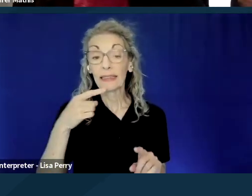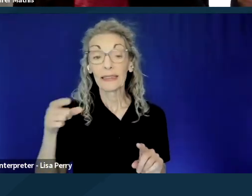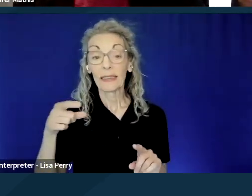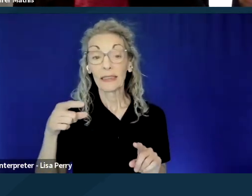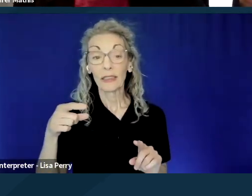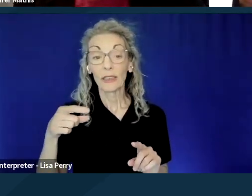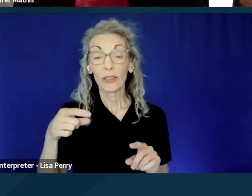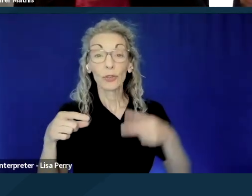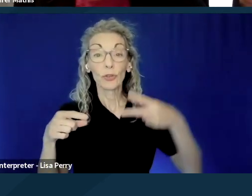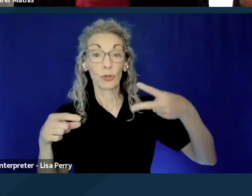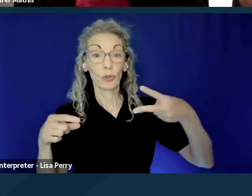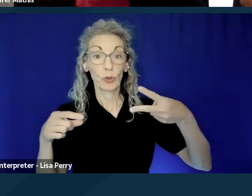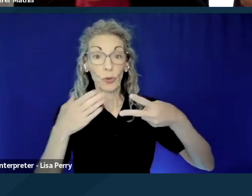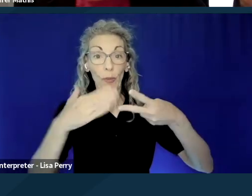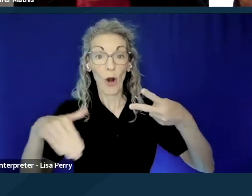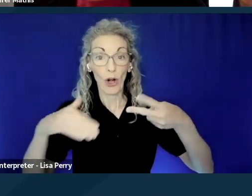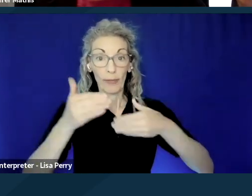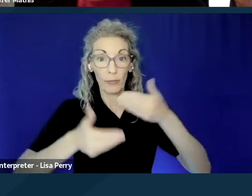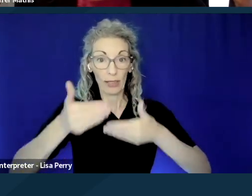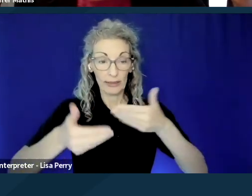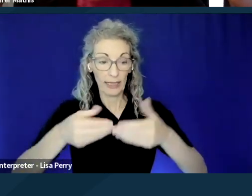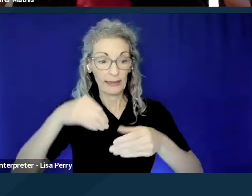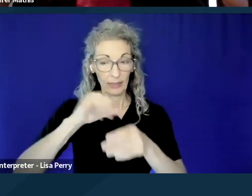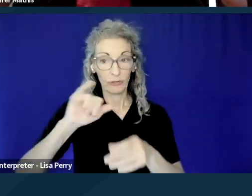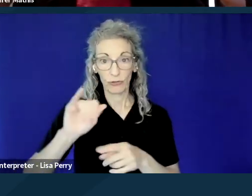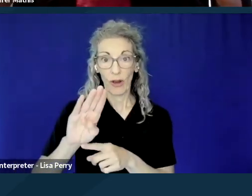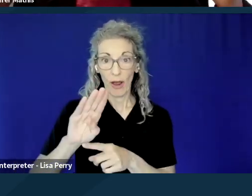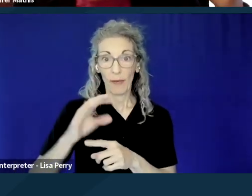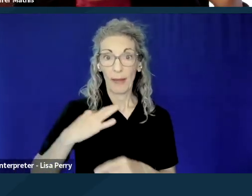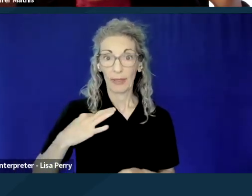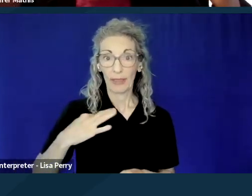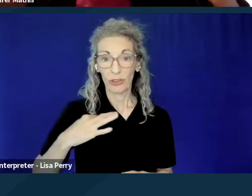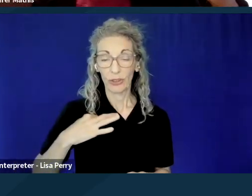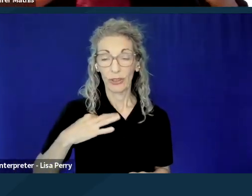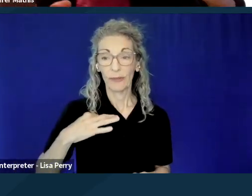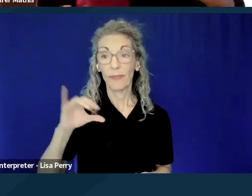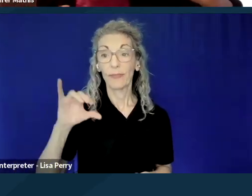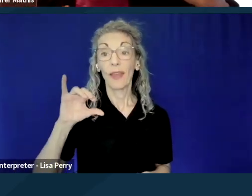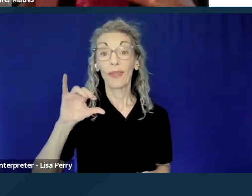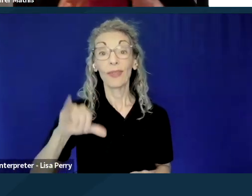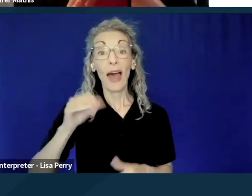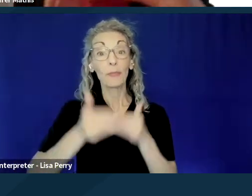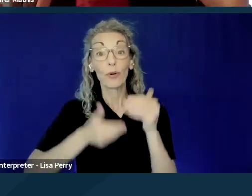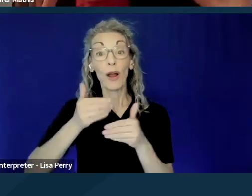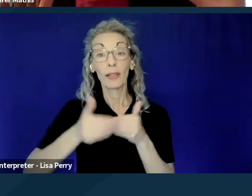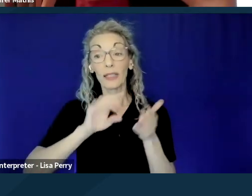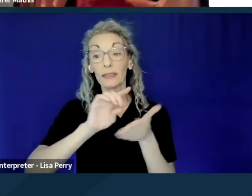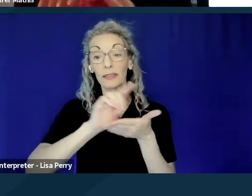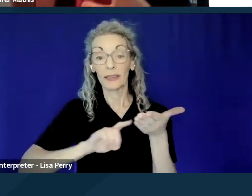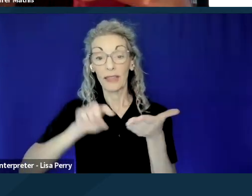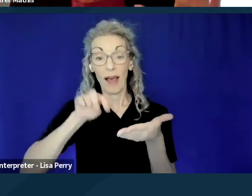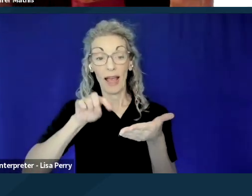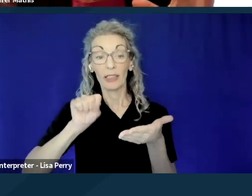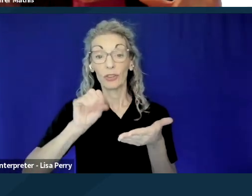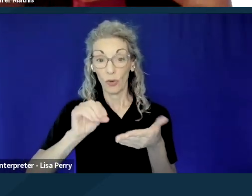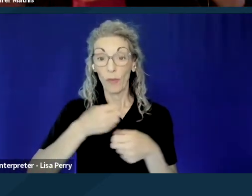two-part process in job applications. Designed so that there is